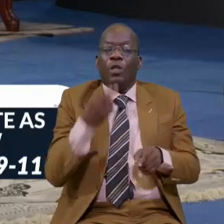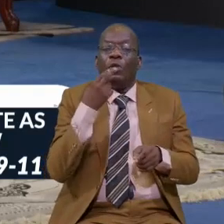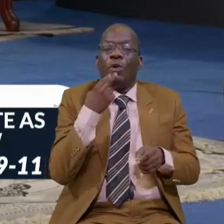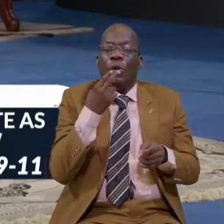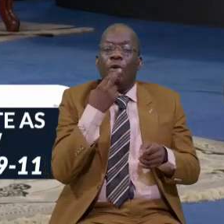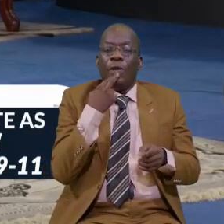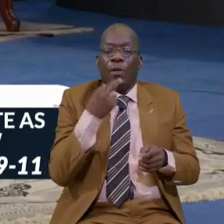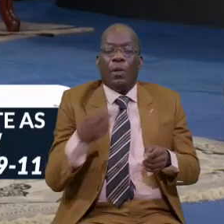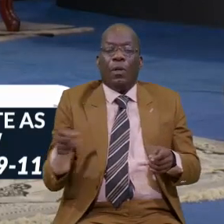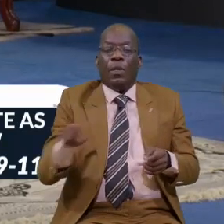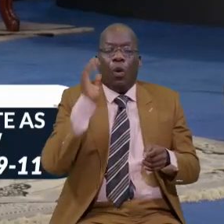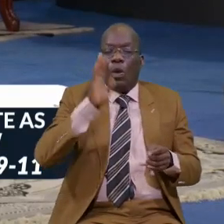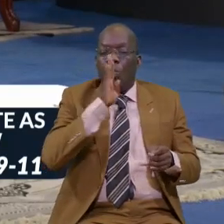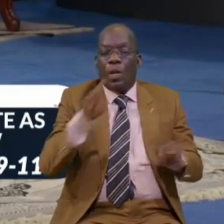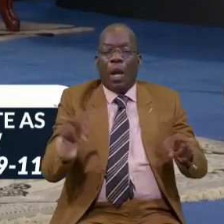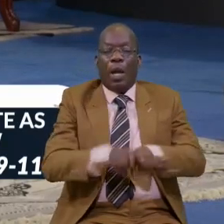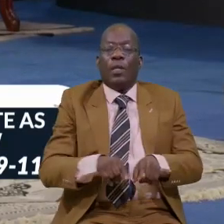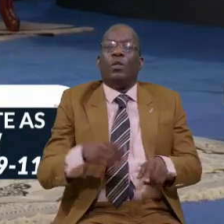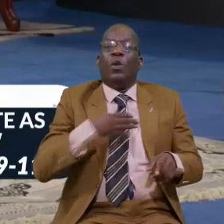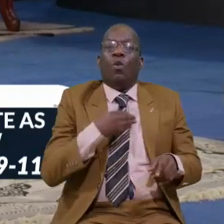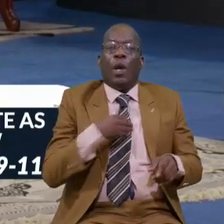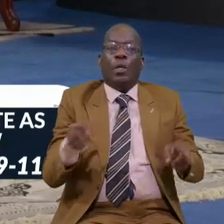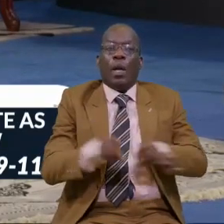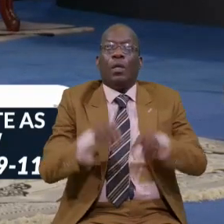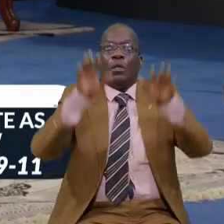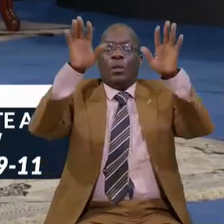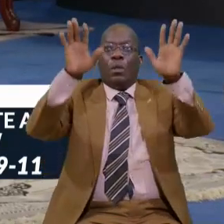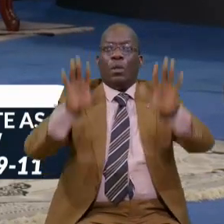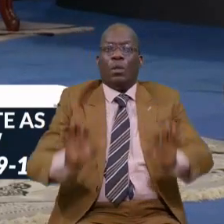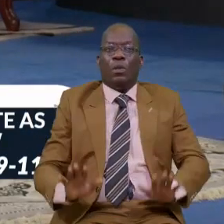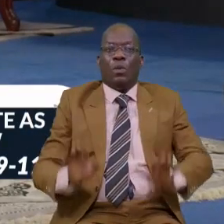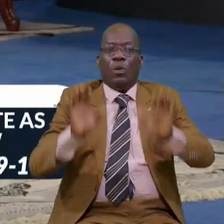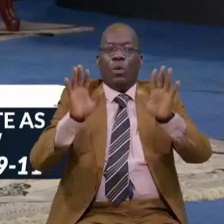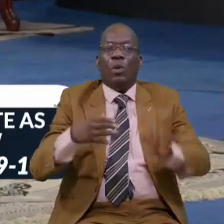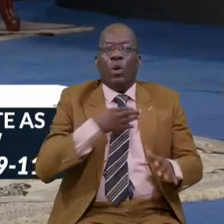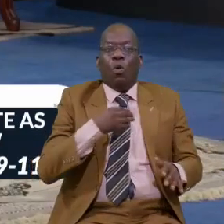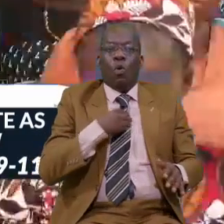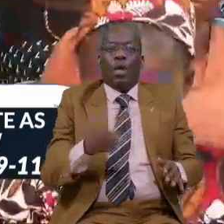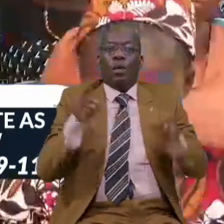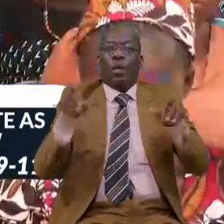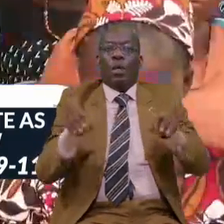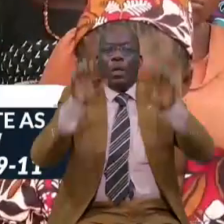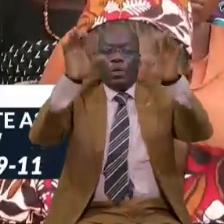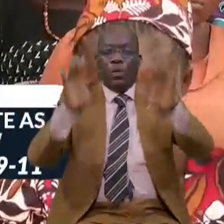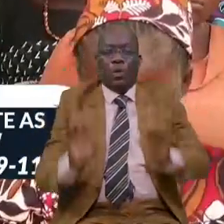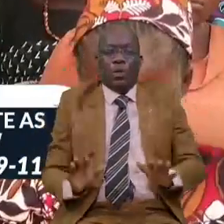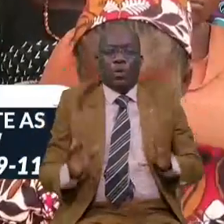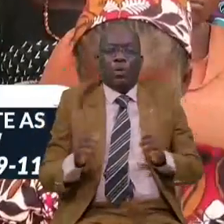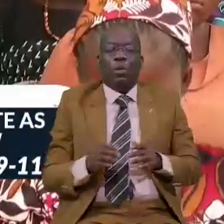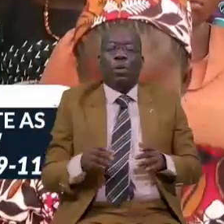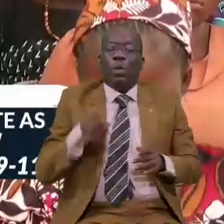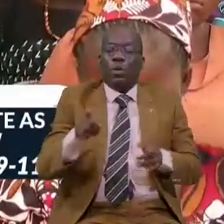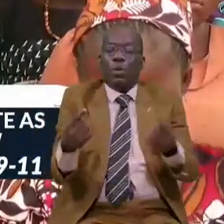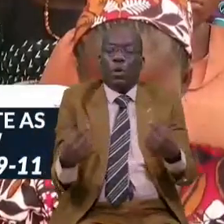snow. As white as snow. As white as snow. You come to the